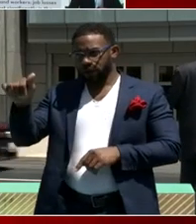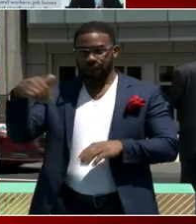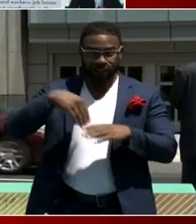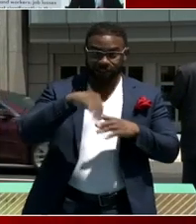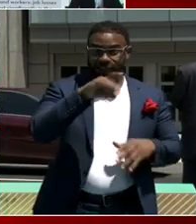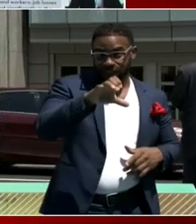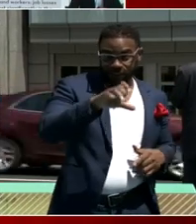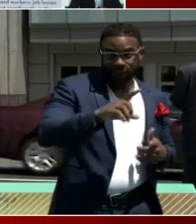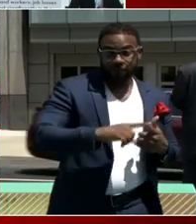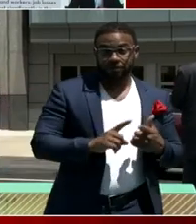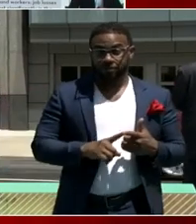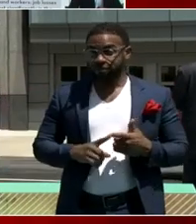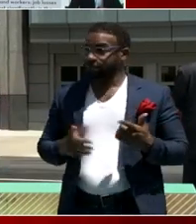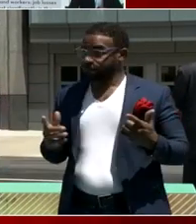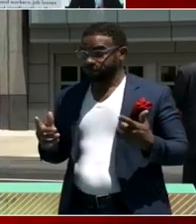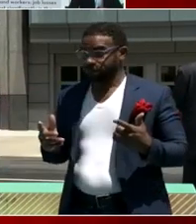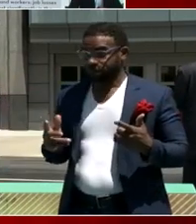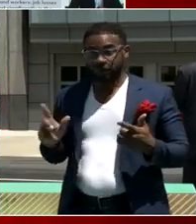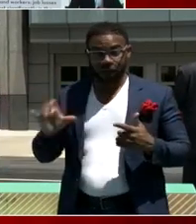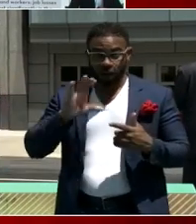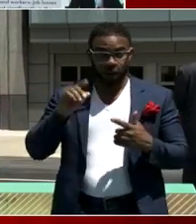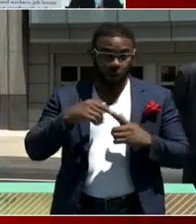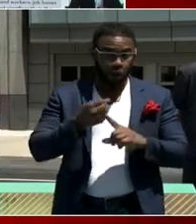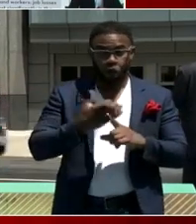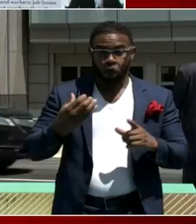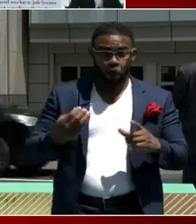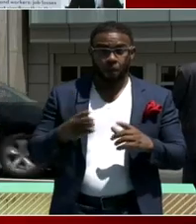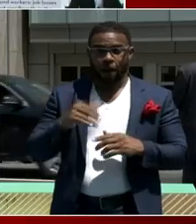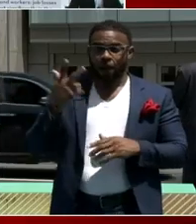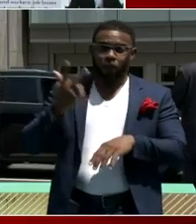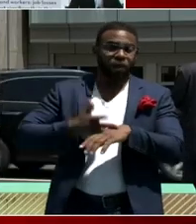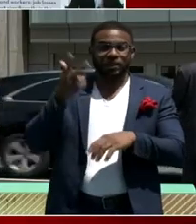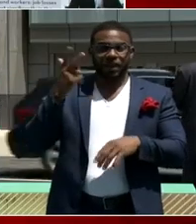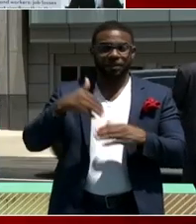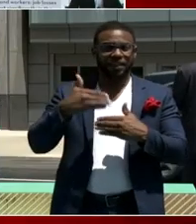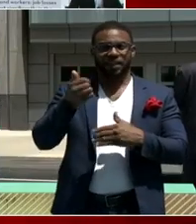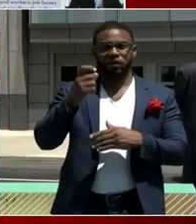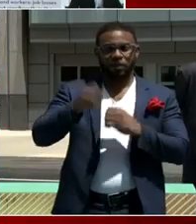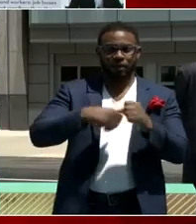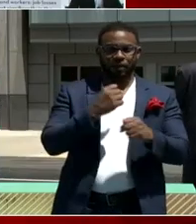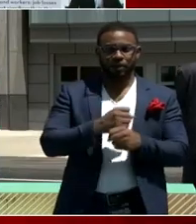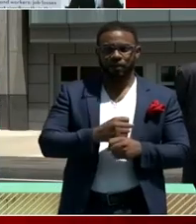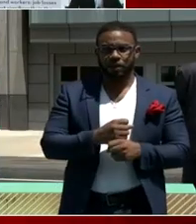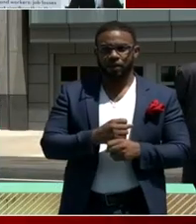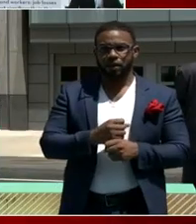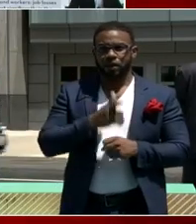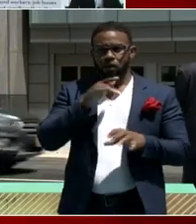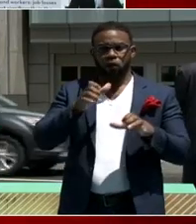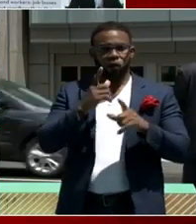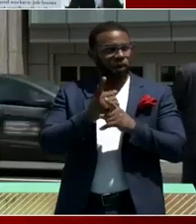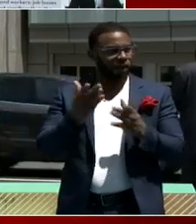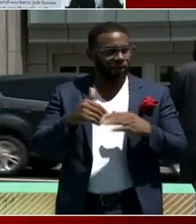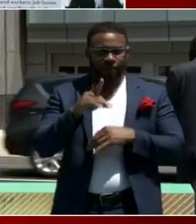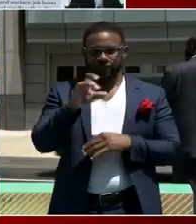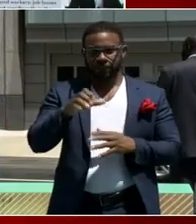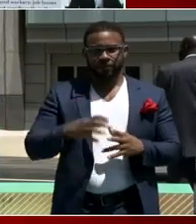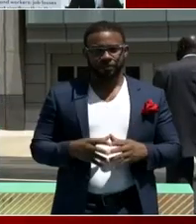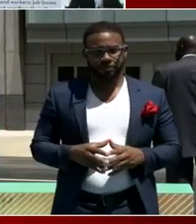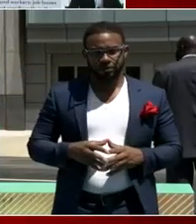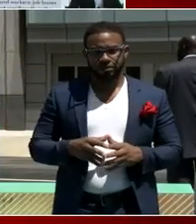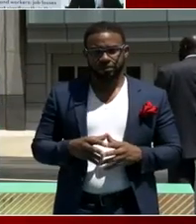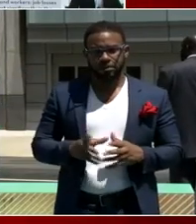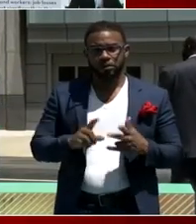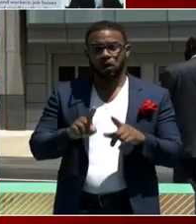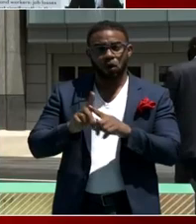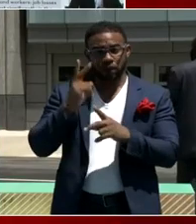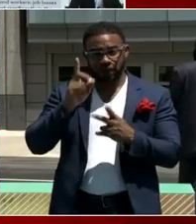into D.C. They're a company that's going to grow by 3 times in the next few years, and they're going to do it right here in D.C.